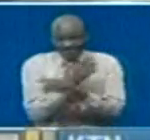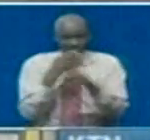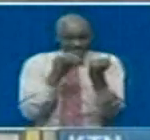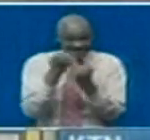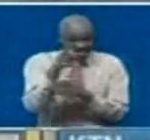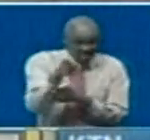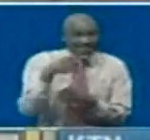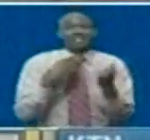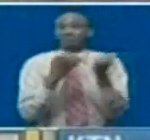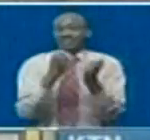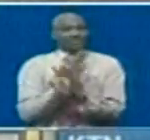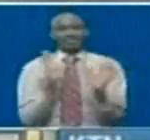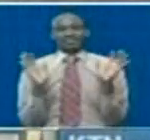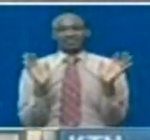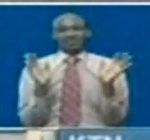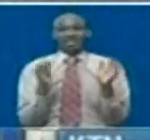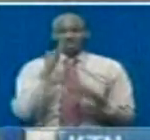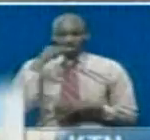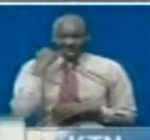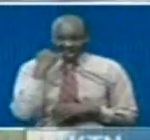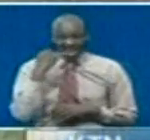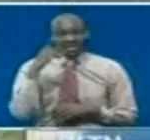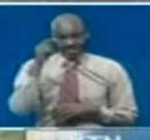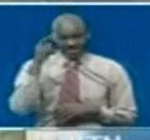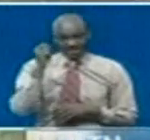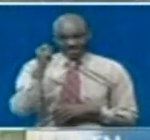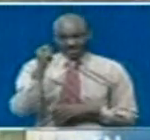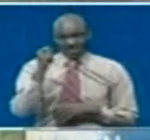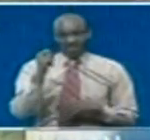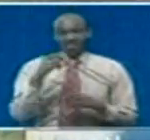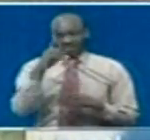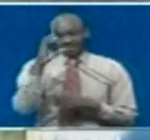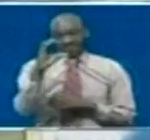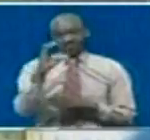all about business. Chogeo, KTN, Washington, D.C.